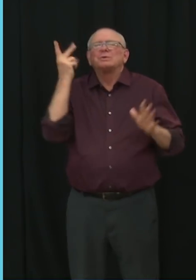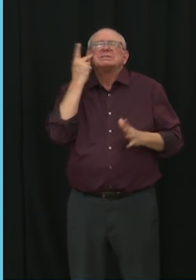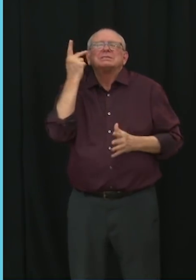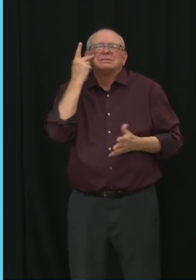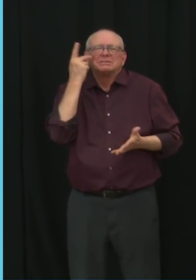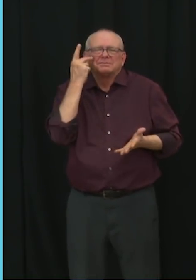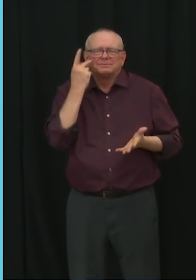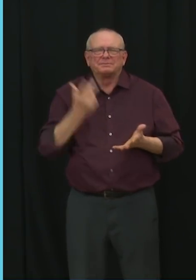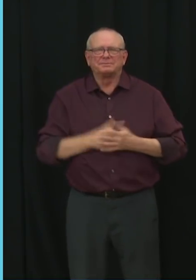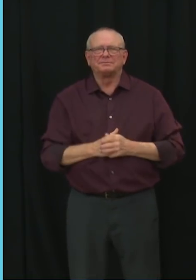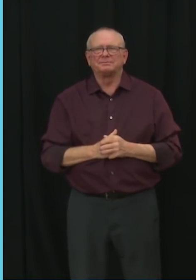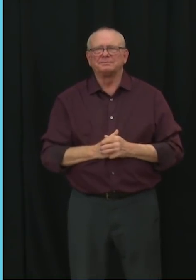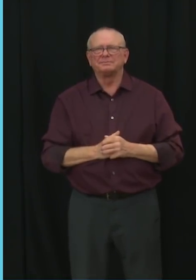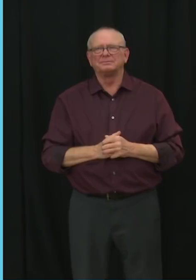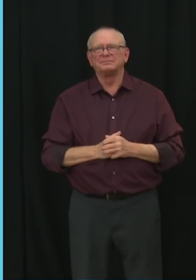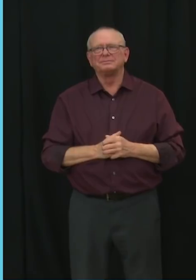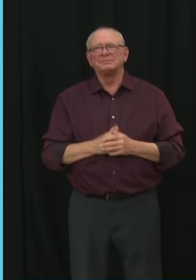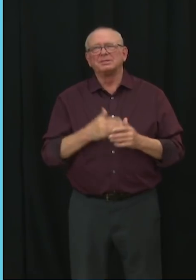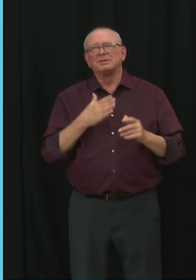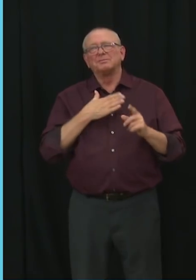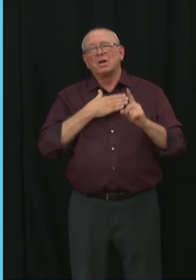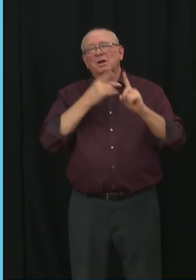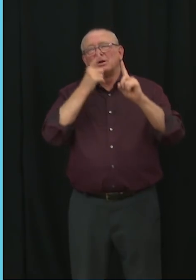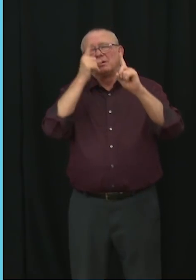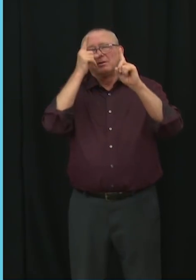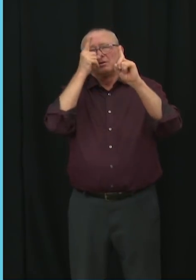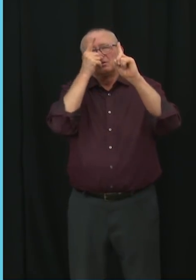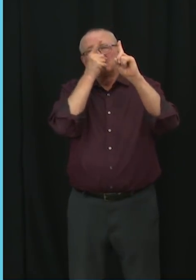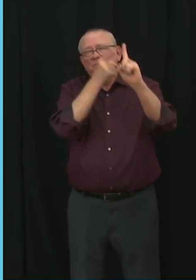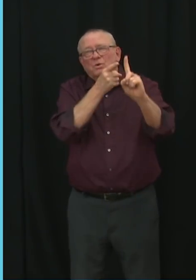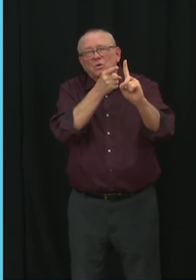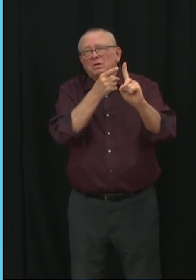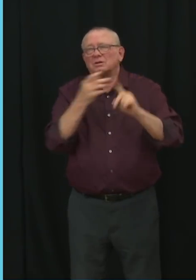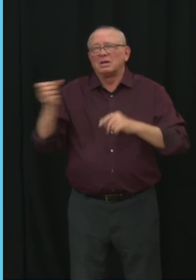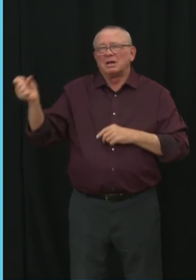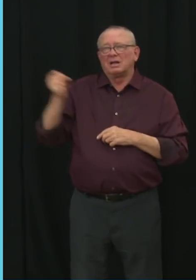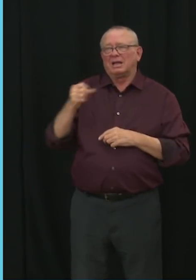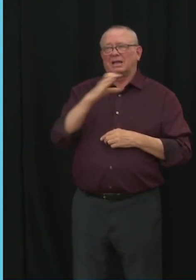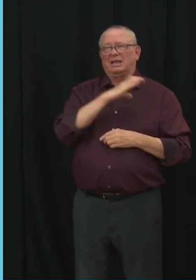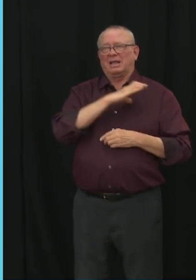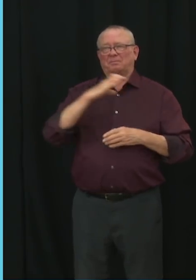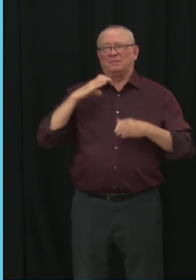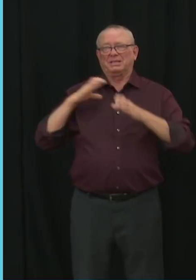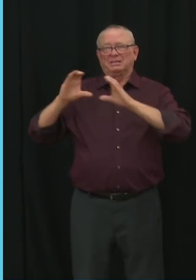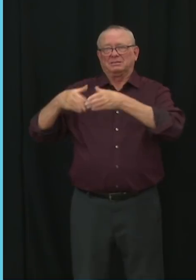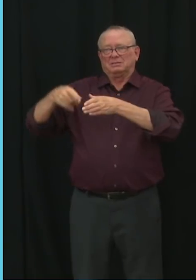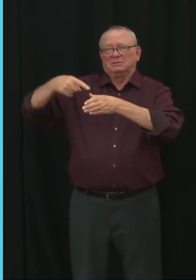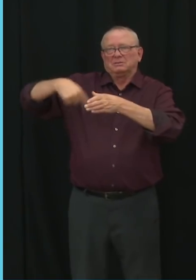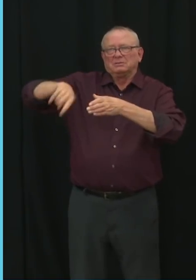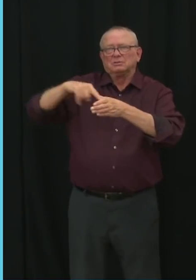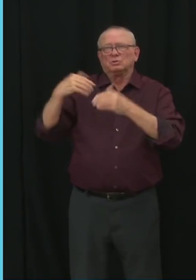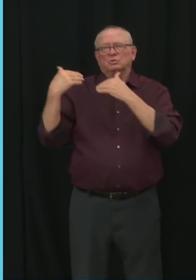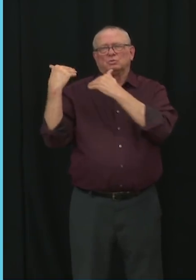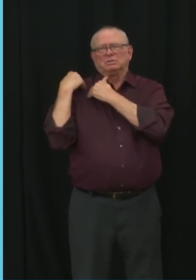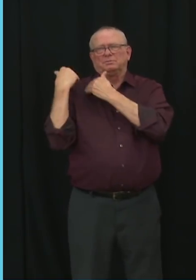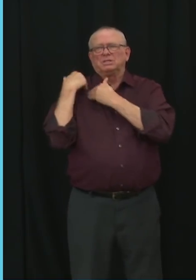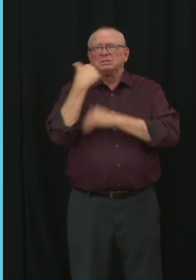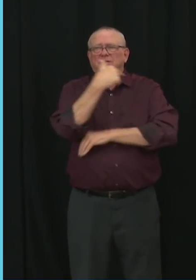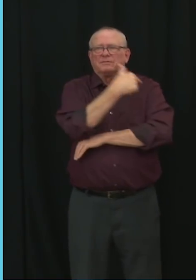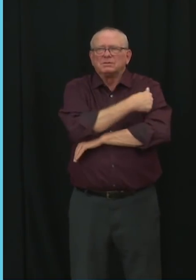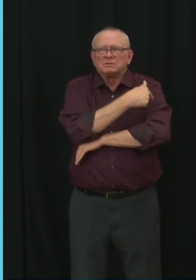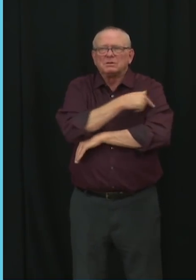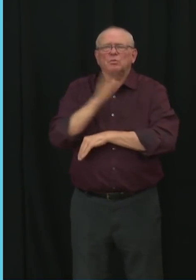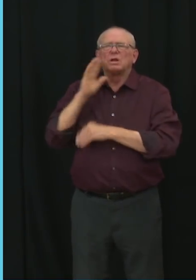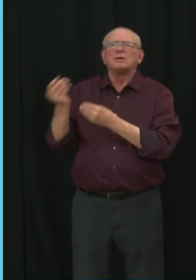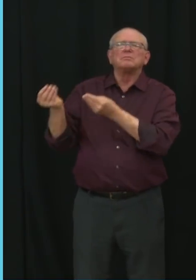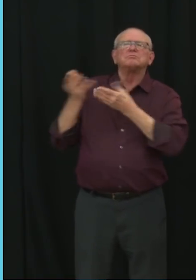appointed an advisory committee on vaccination to be able to provide advice to our government and to myself